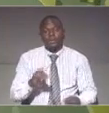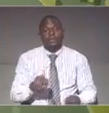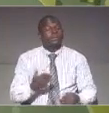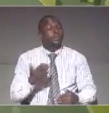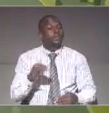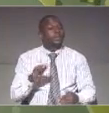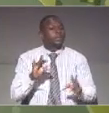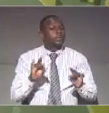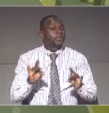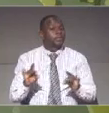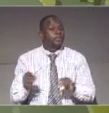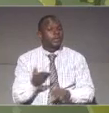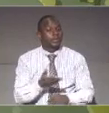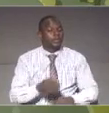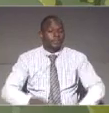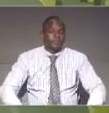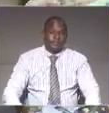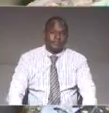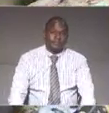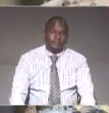highly contaminated.